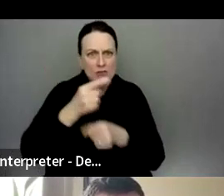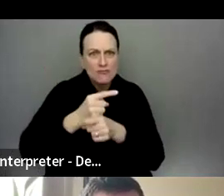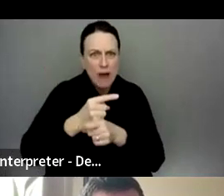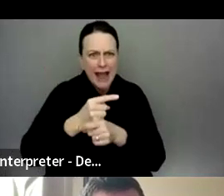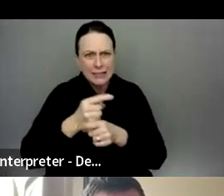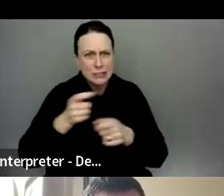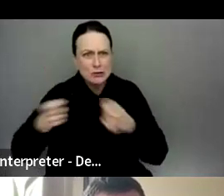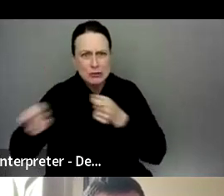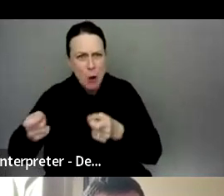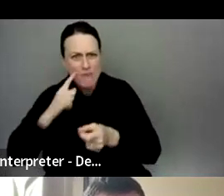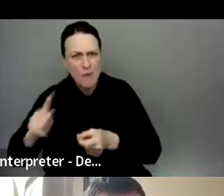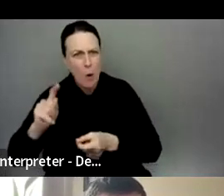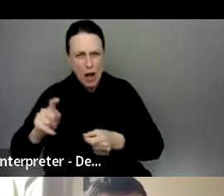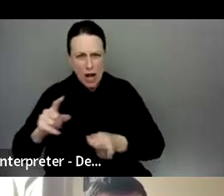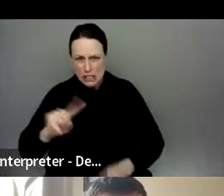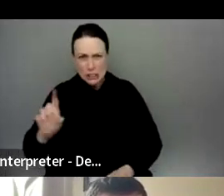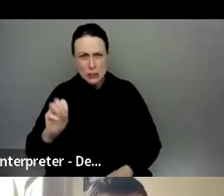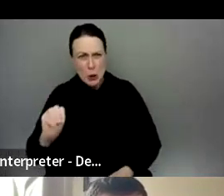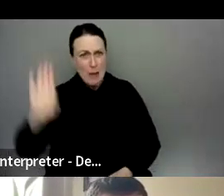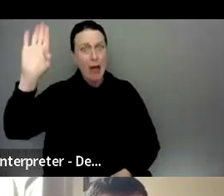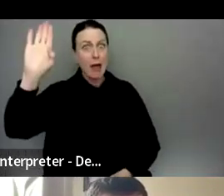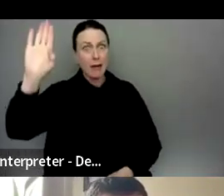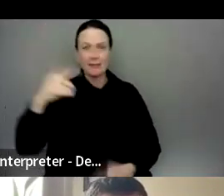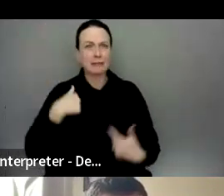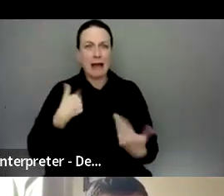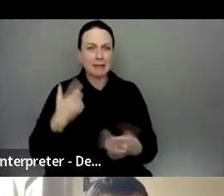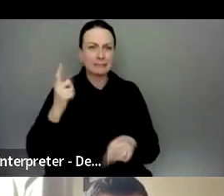Zoom controls that allow me to raise my hand. So